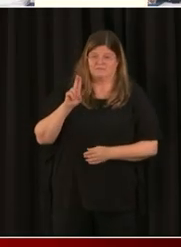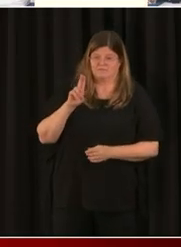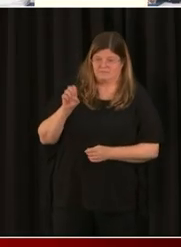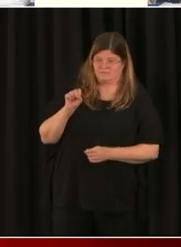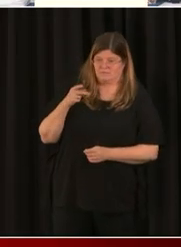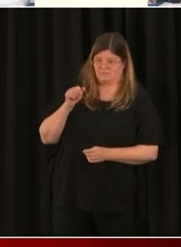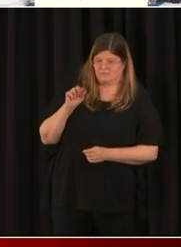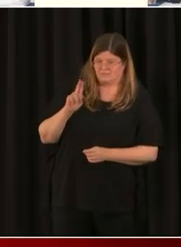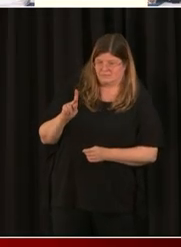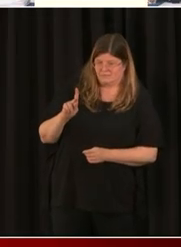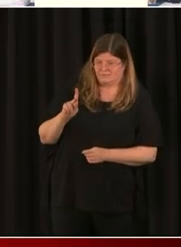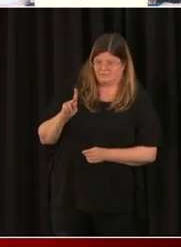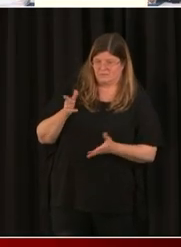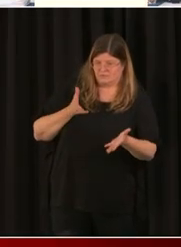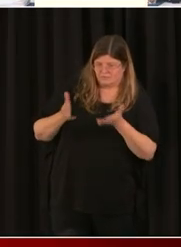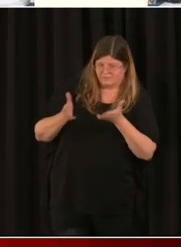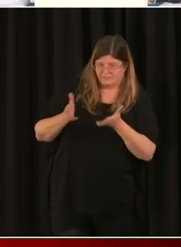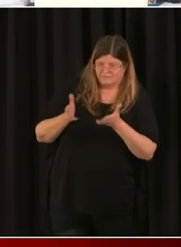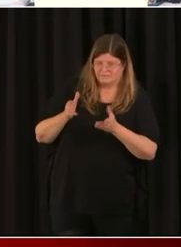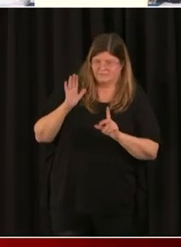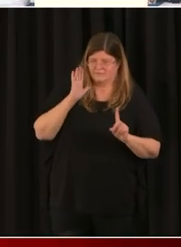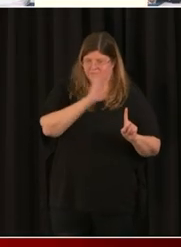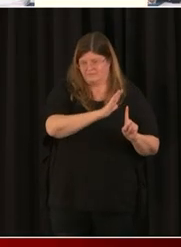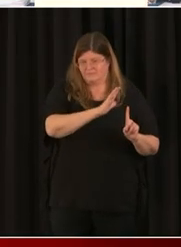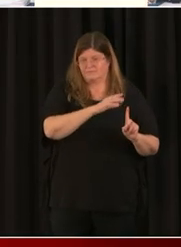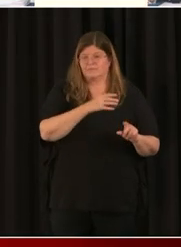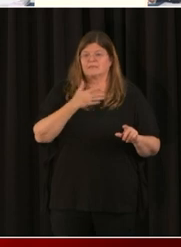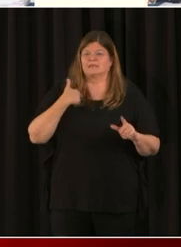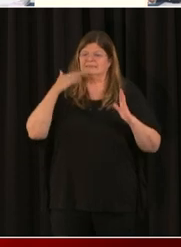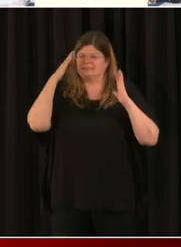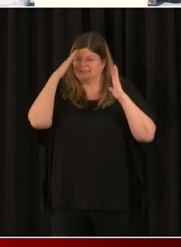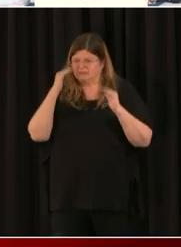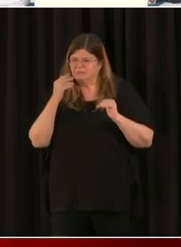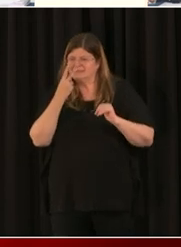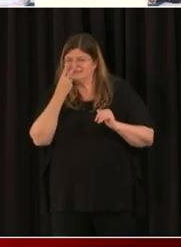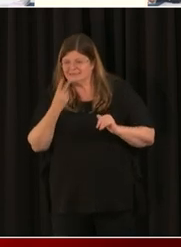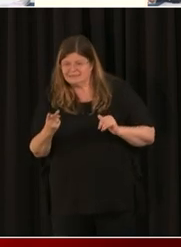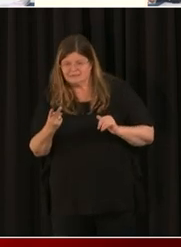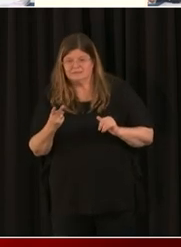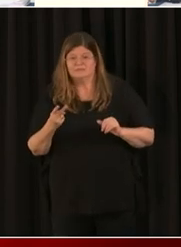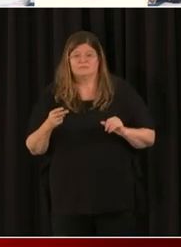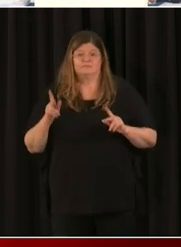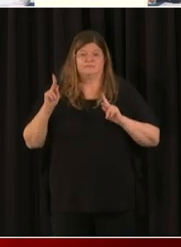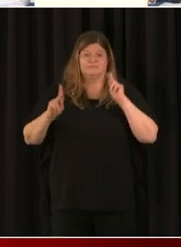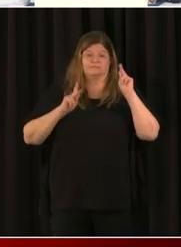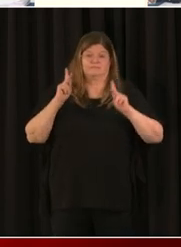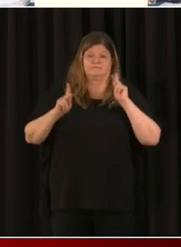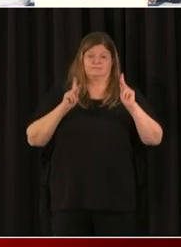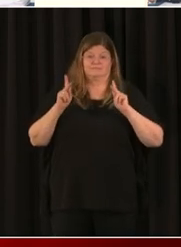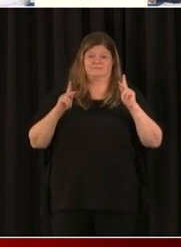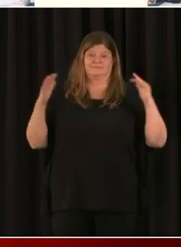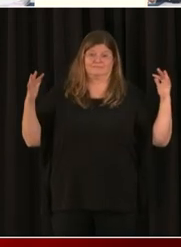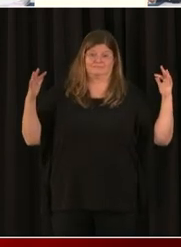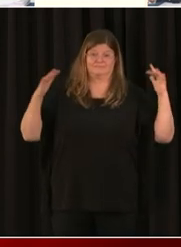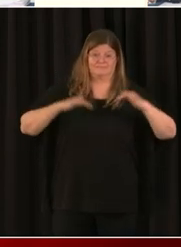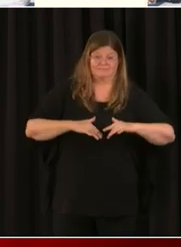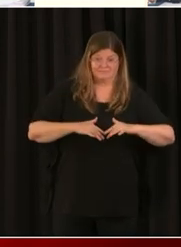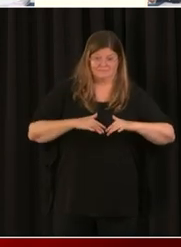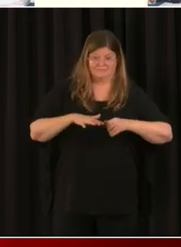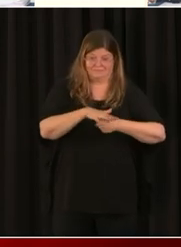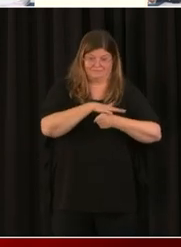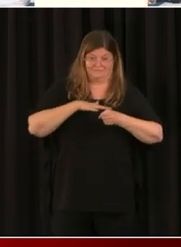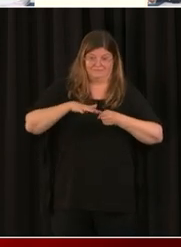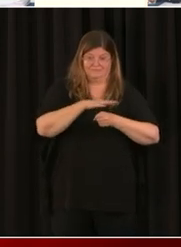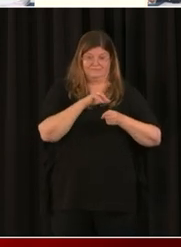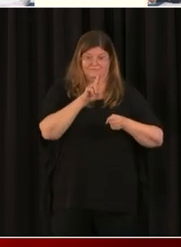by the United States Park Service, as well as we expect to see people that will gather in the area of the